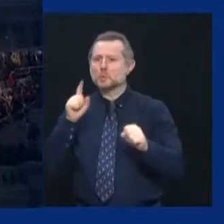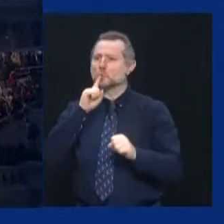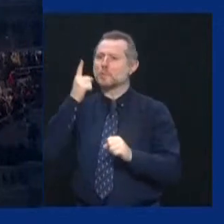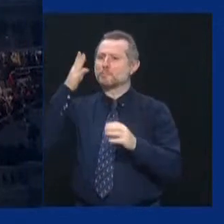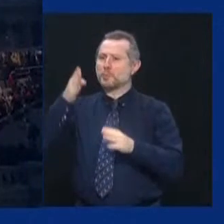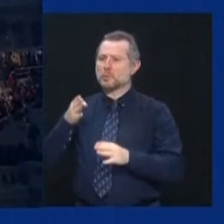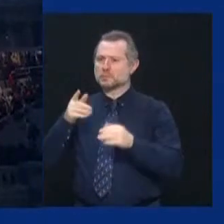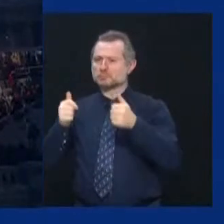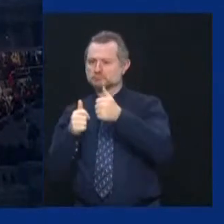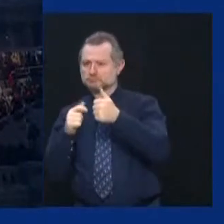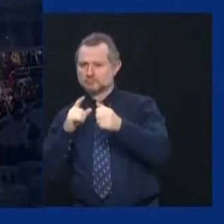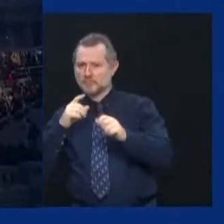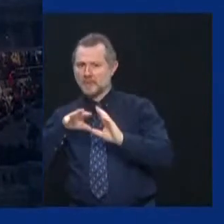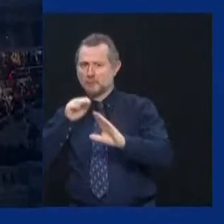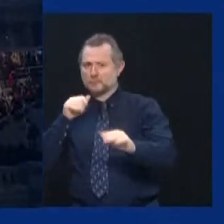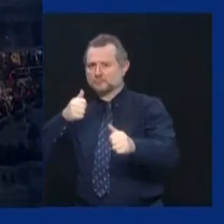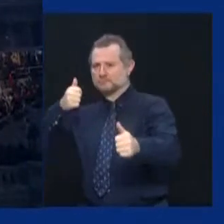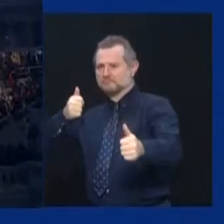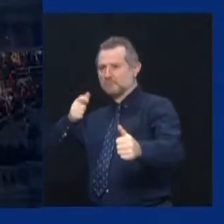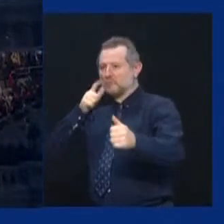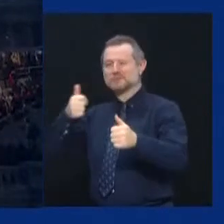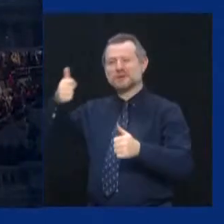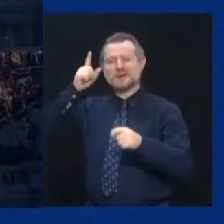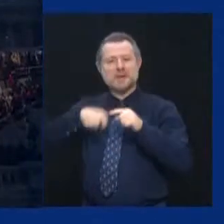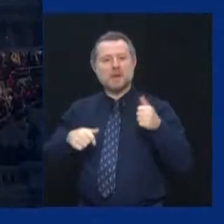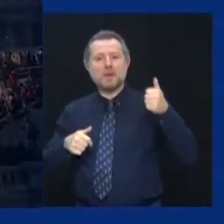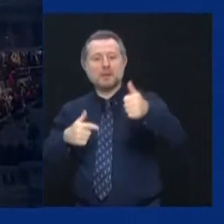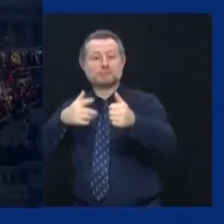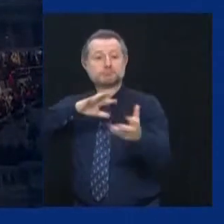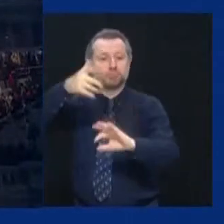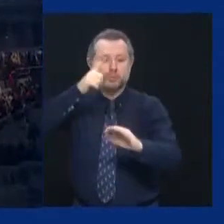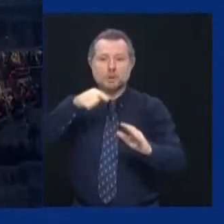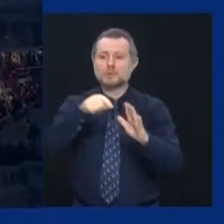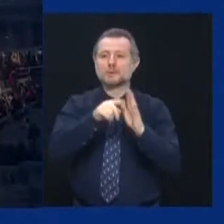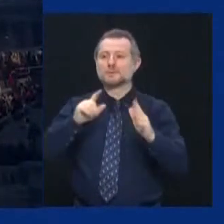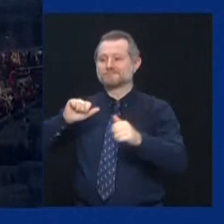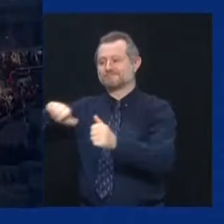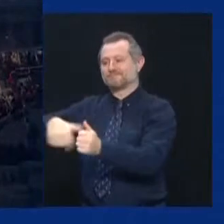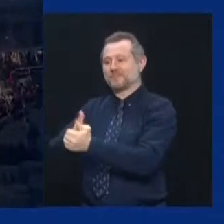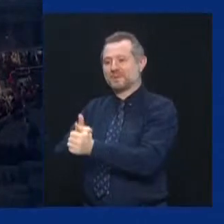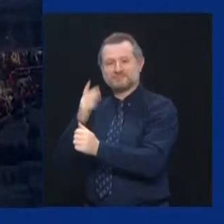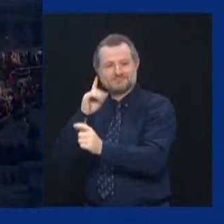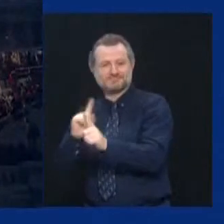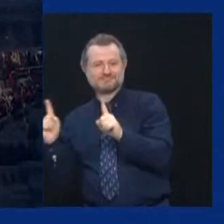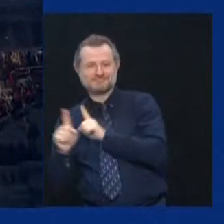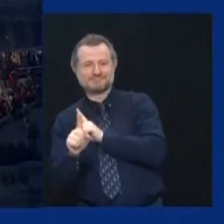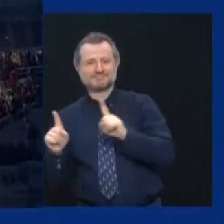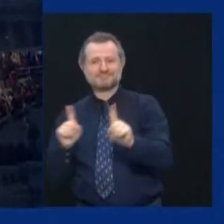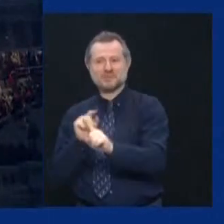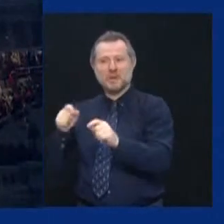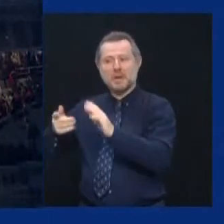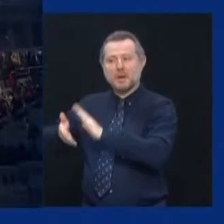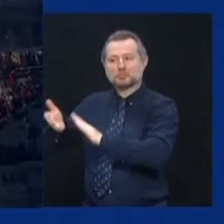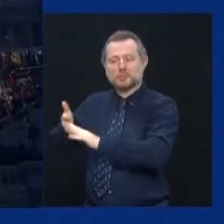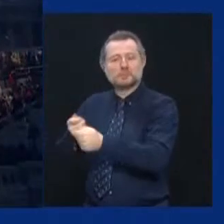out, just in case there was, God forbid,